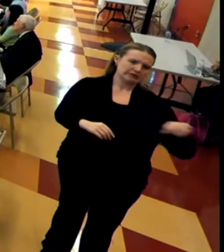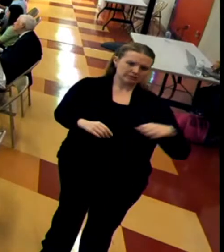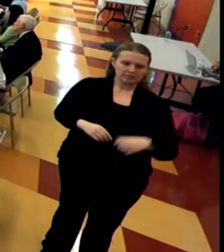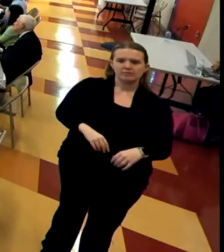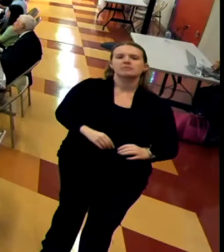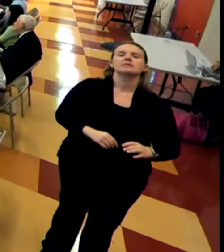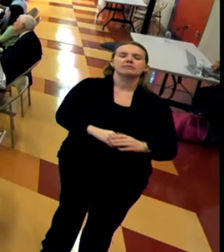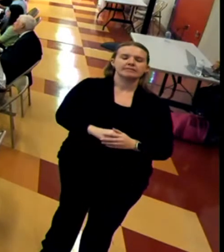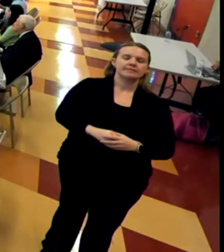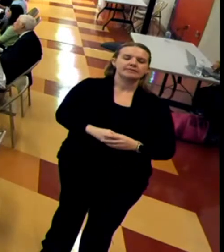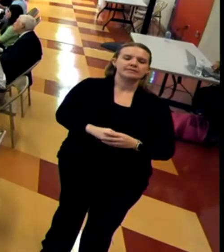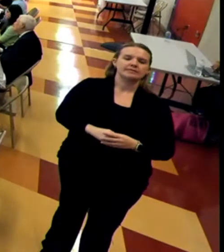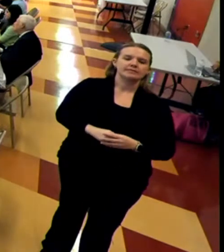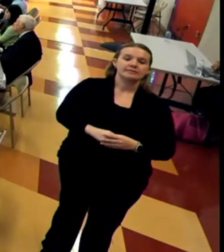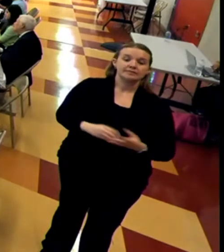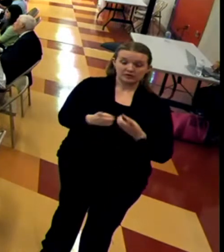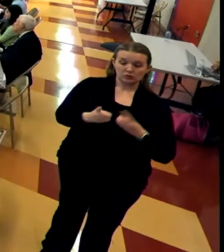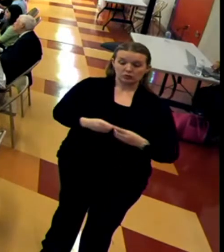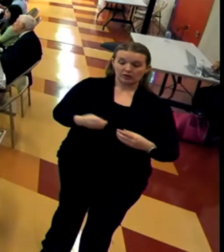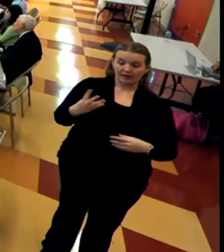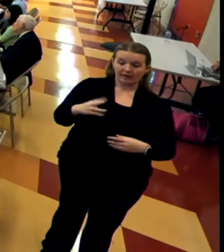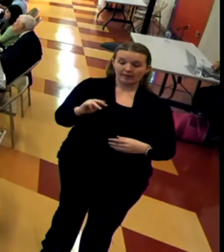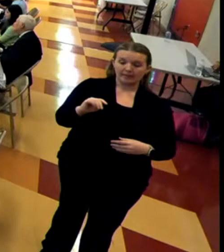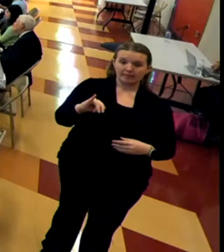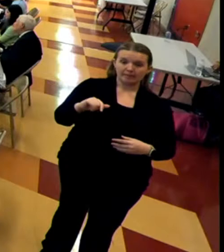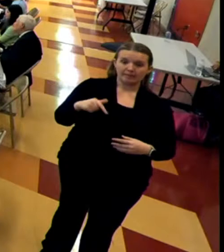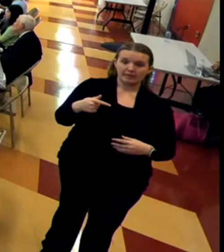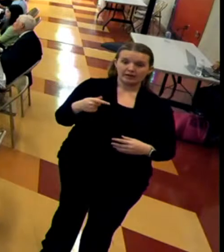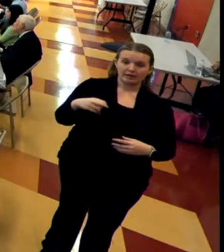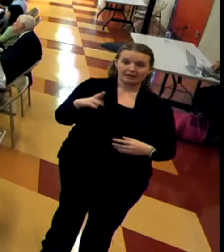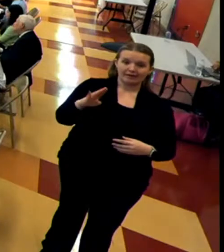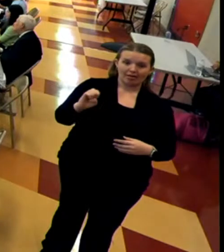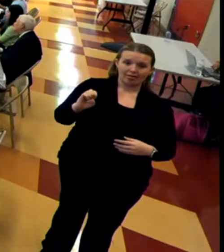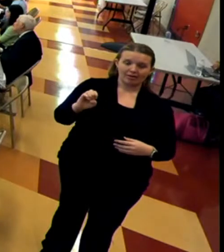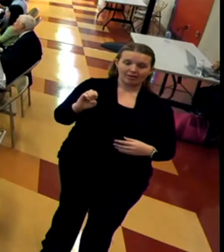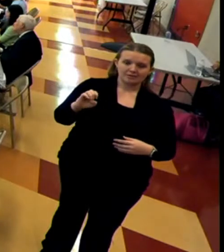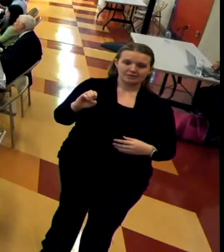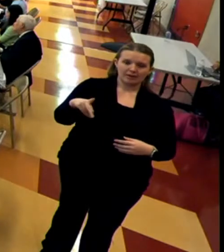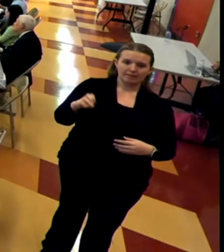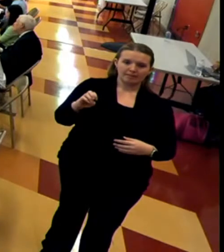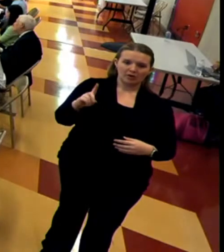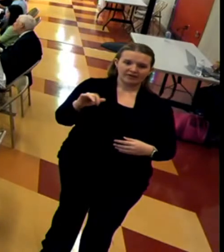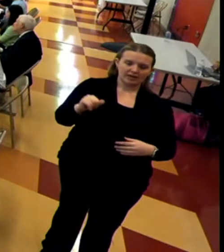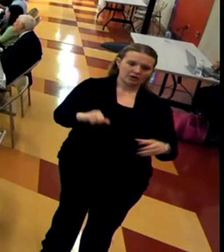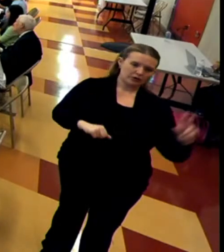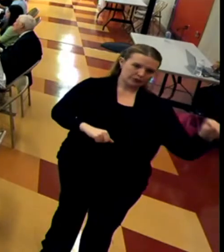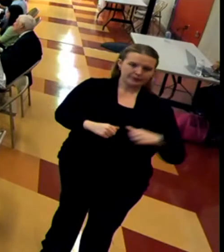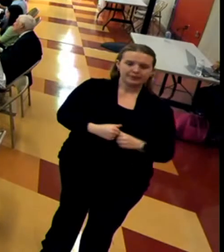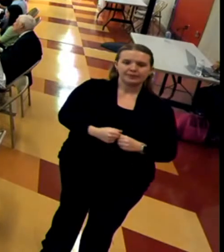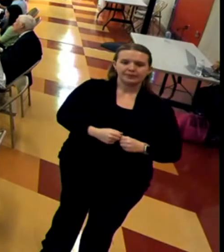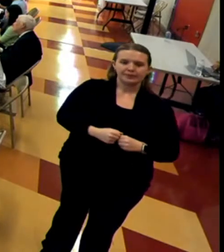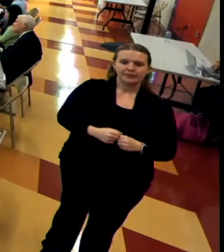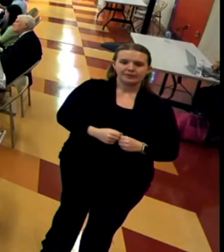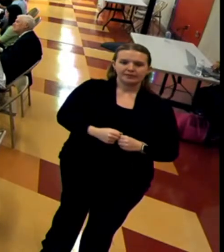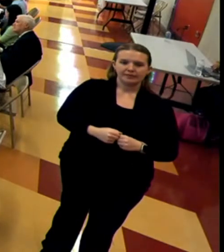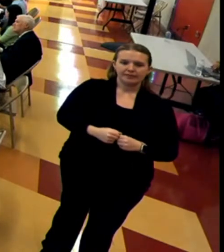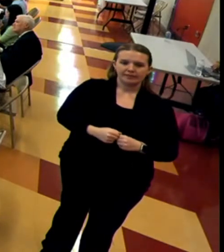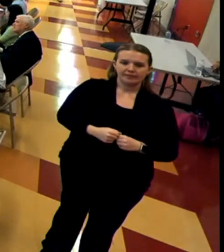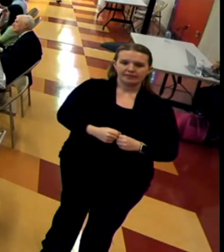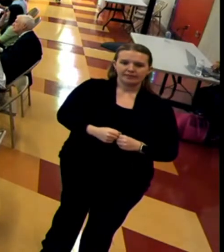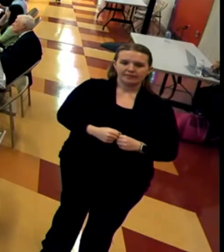Yay. District 4, Miguel Sepulveda. Nay. Nay.